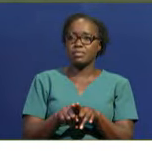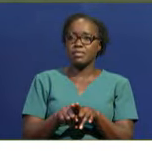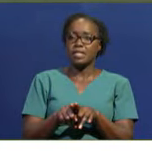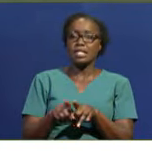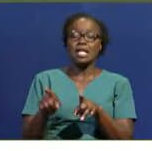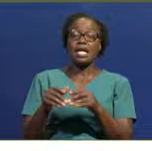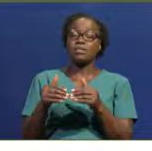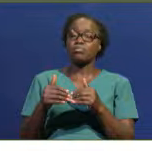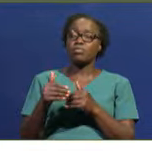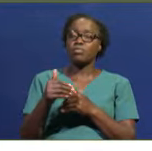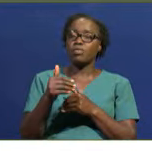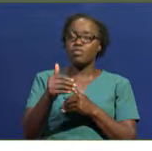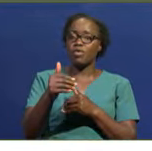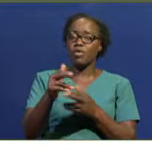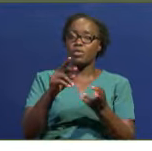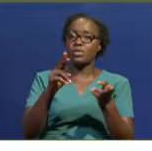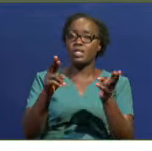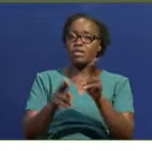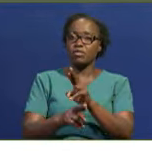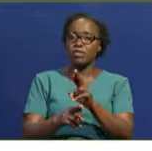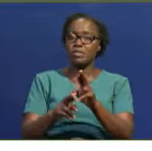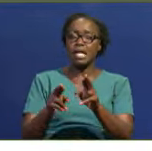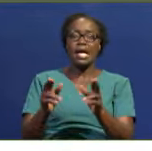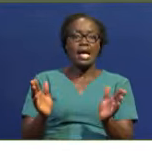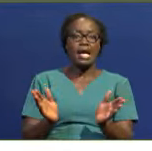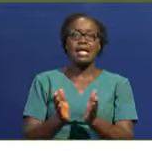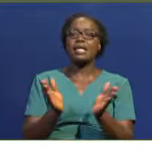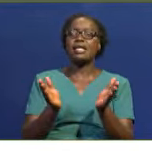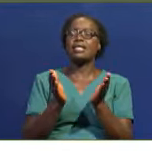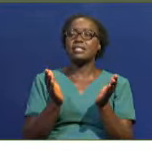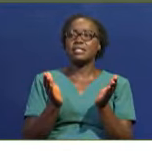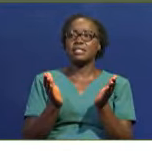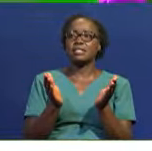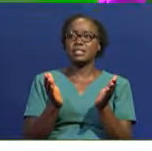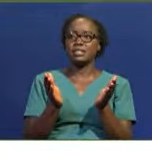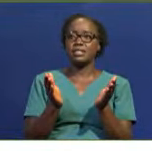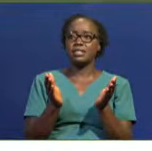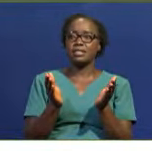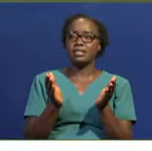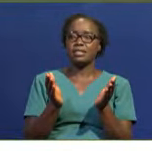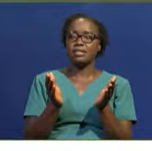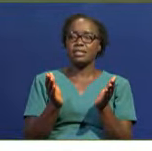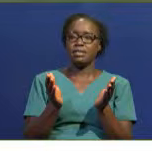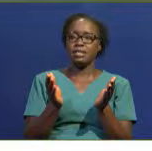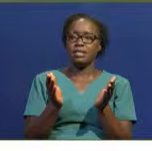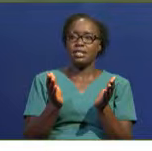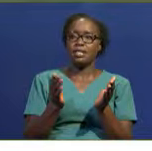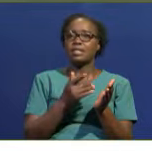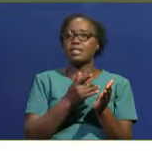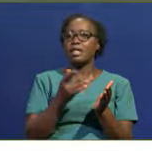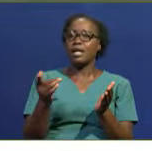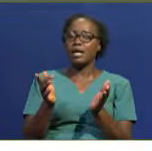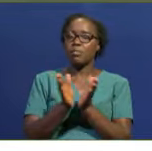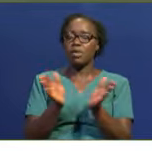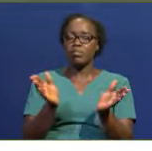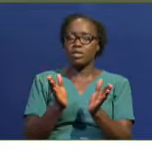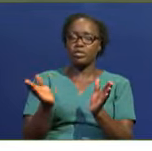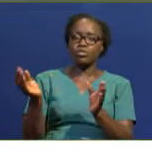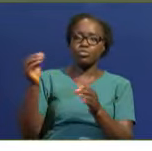As we move forward with these reforms, I urge to come on board and